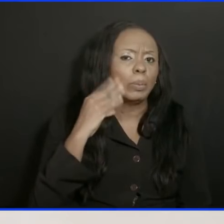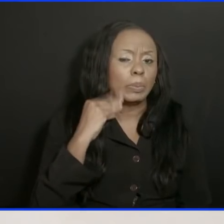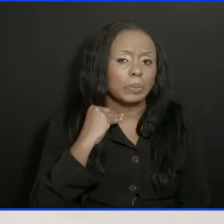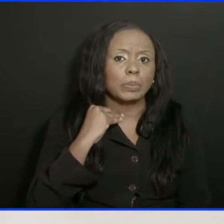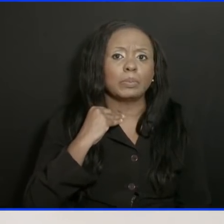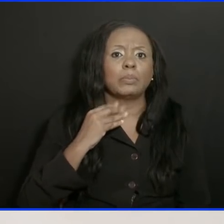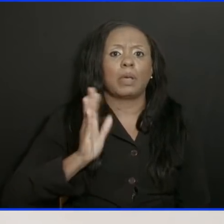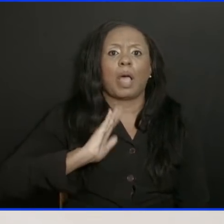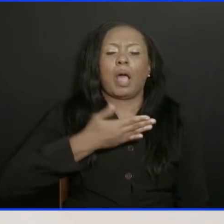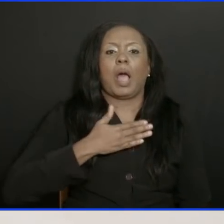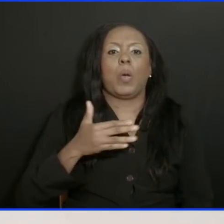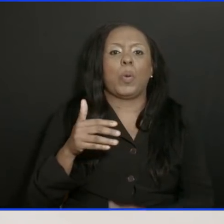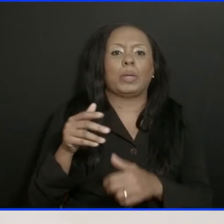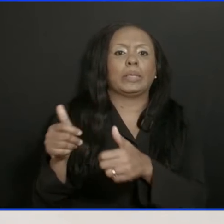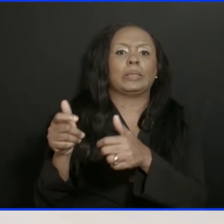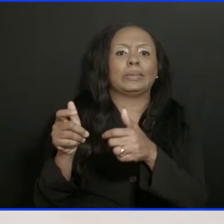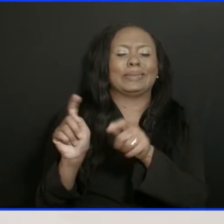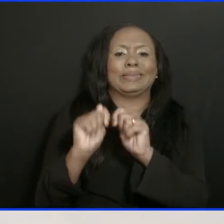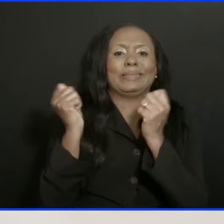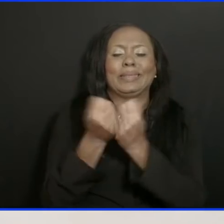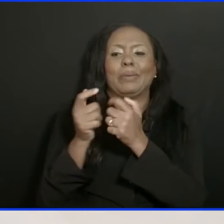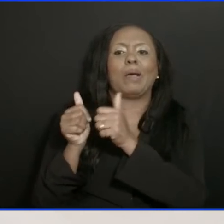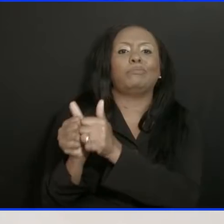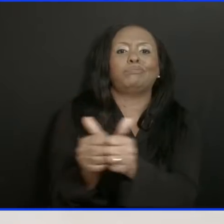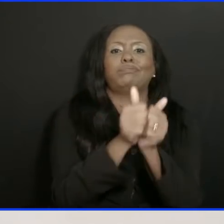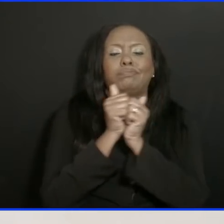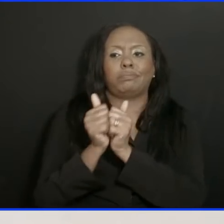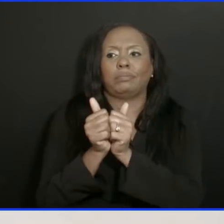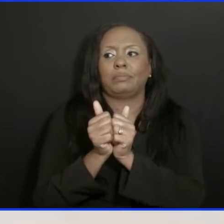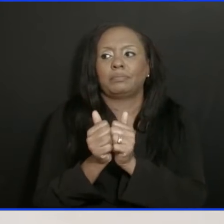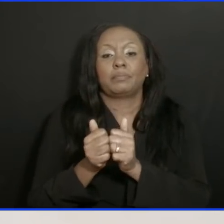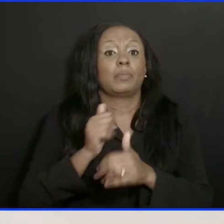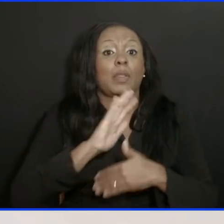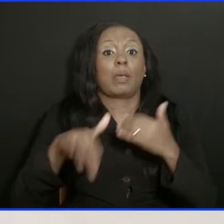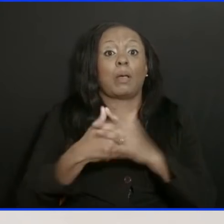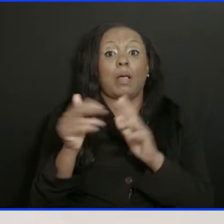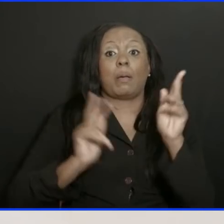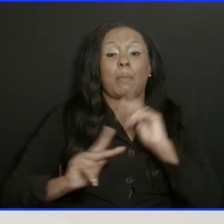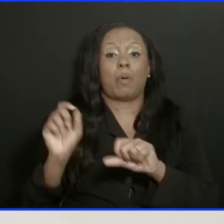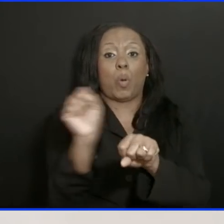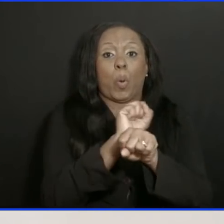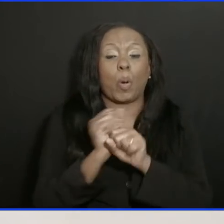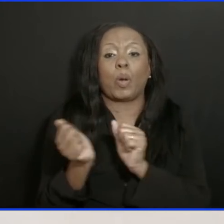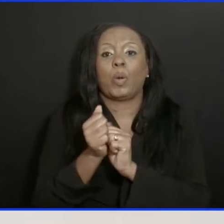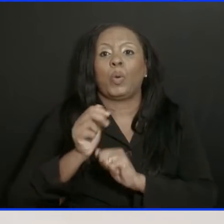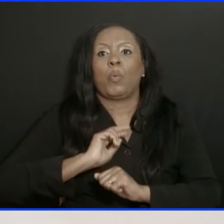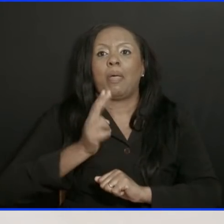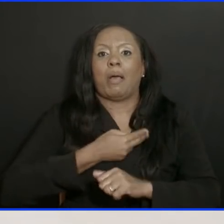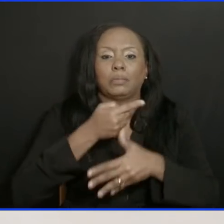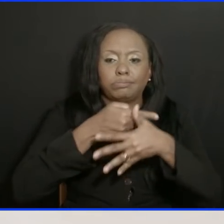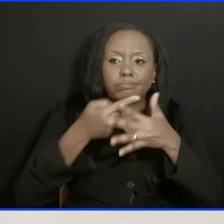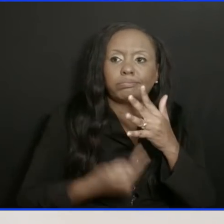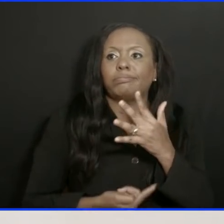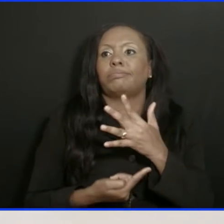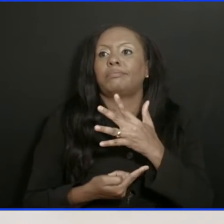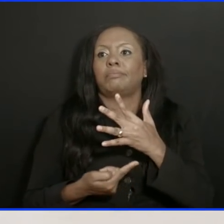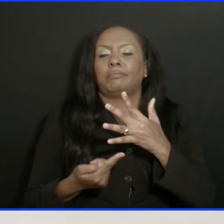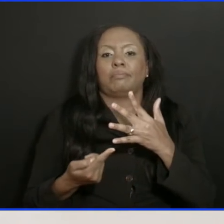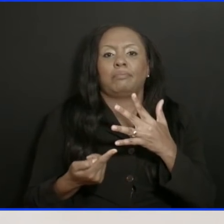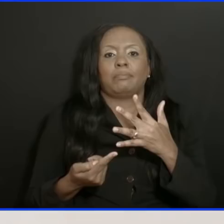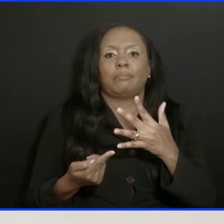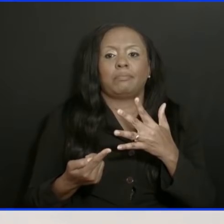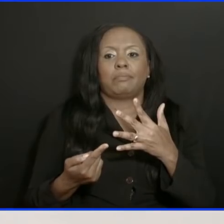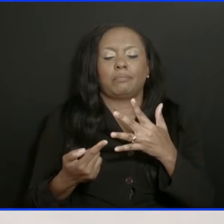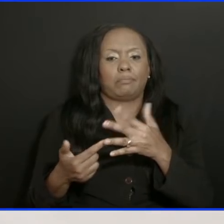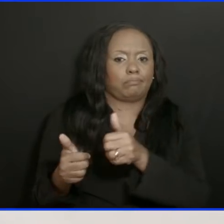to say that we have all of those persons who were with us throughout the pandemic, and so we are in a position